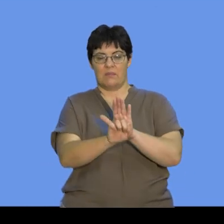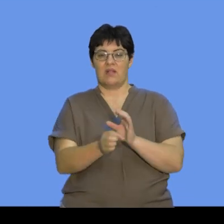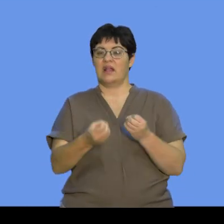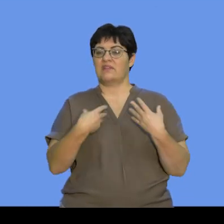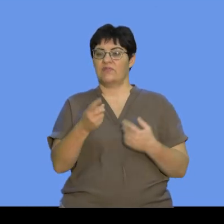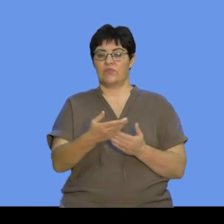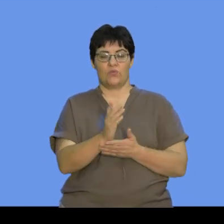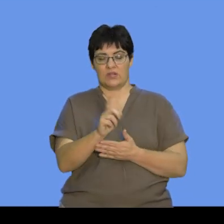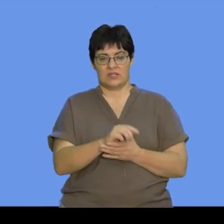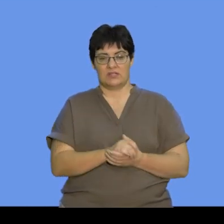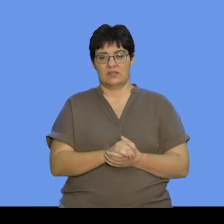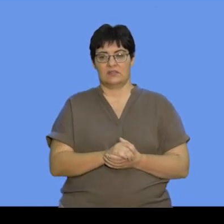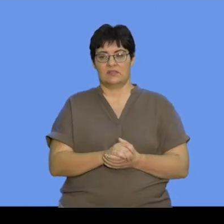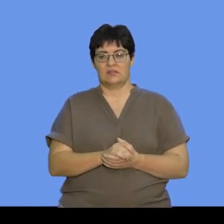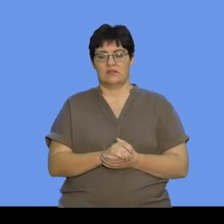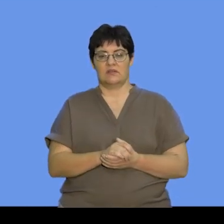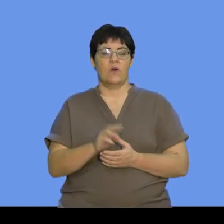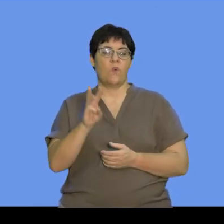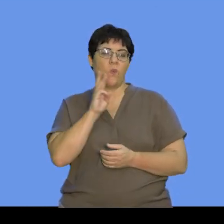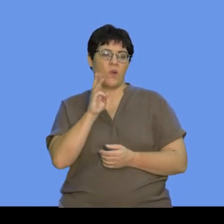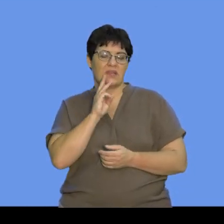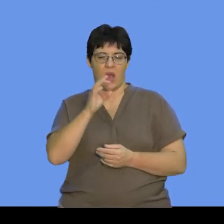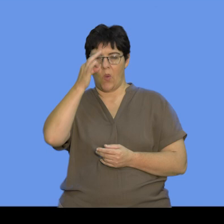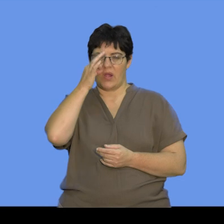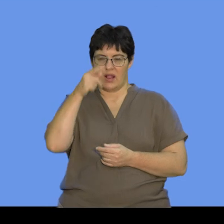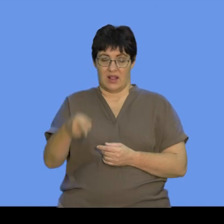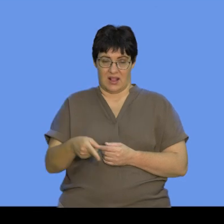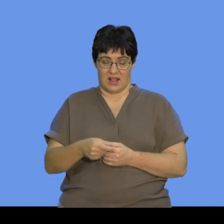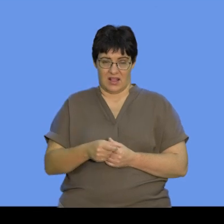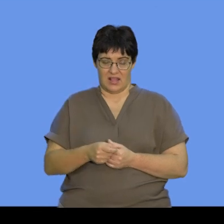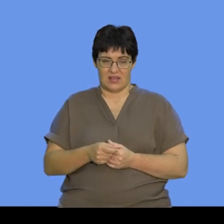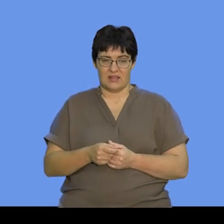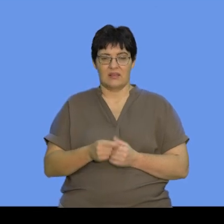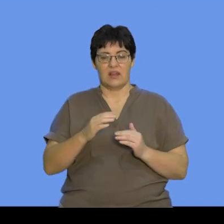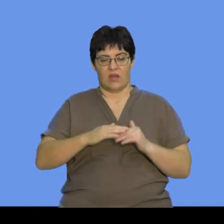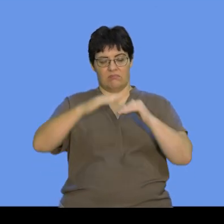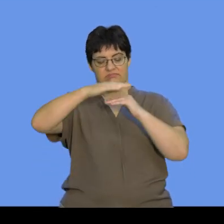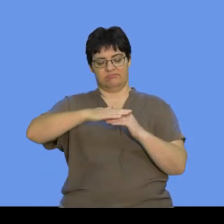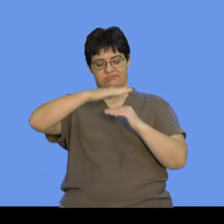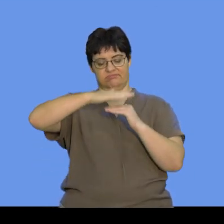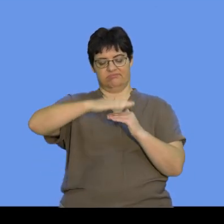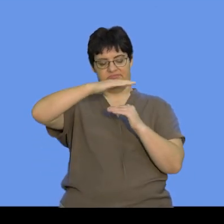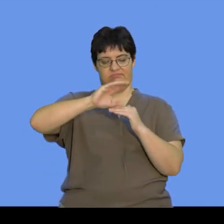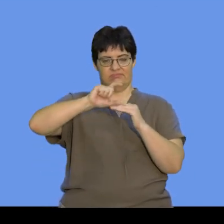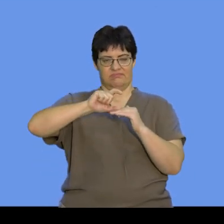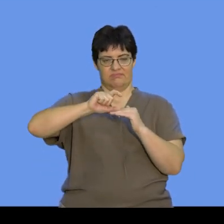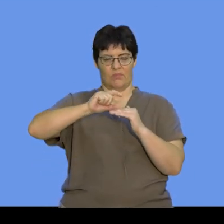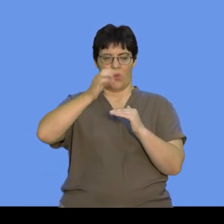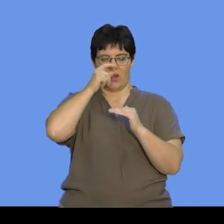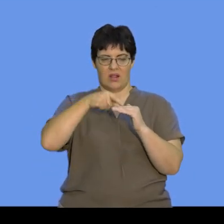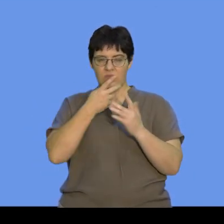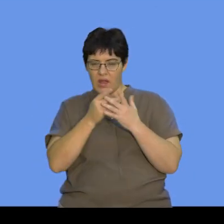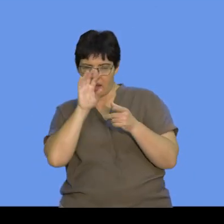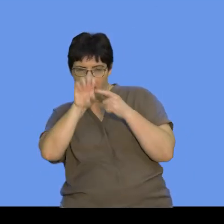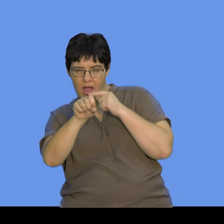is, I think it's oil that has low density, it's floating on water, and as a result of that, we can actually